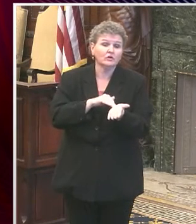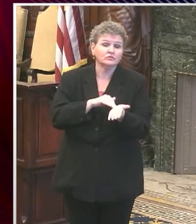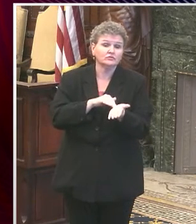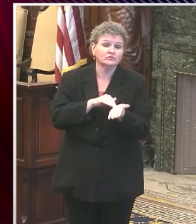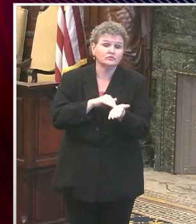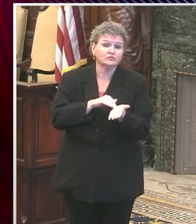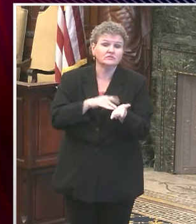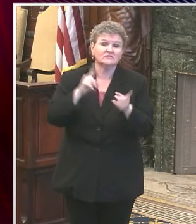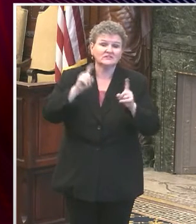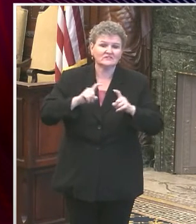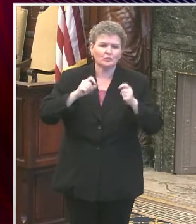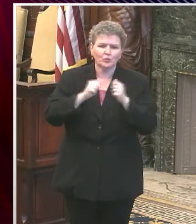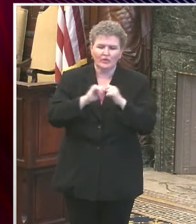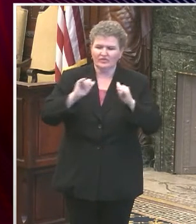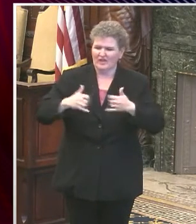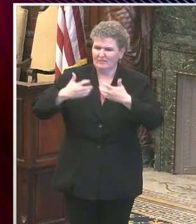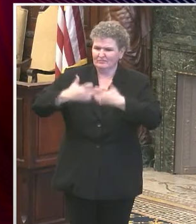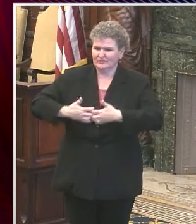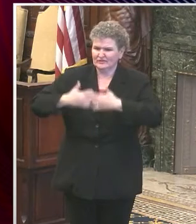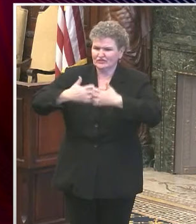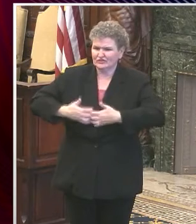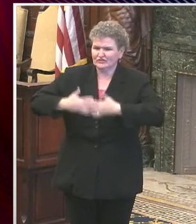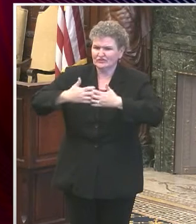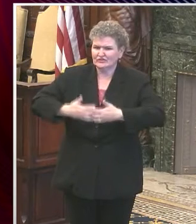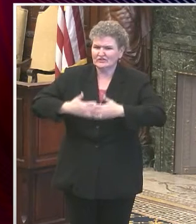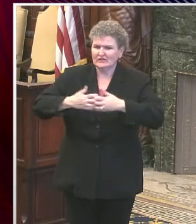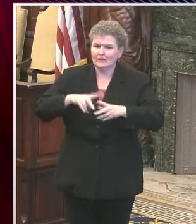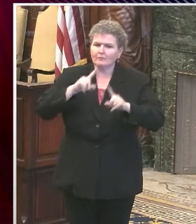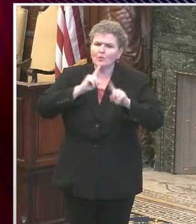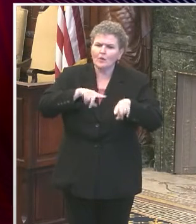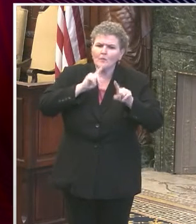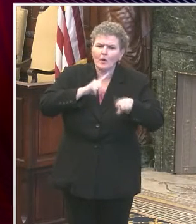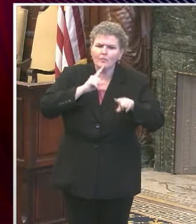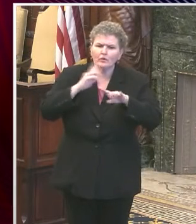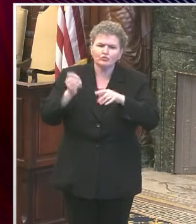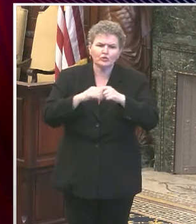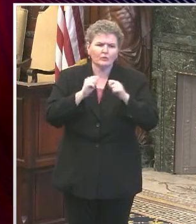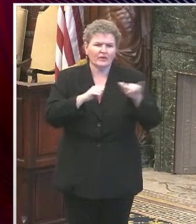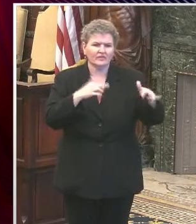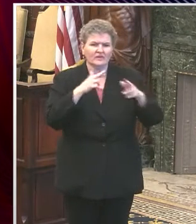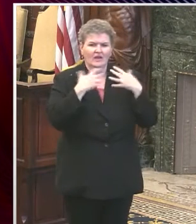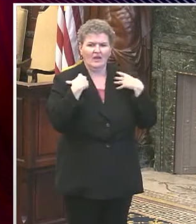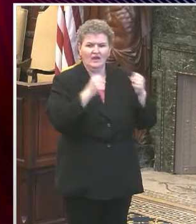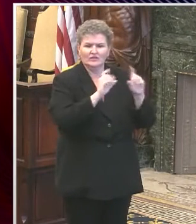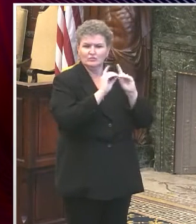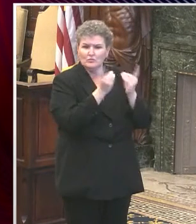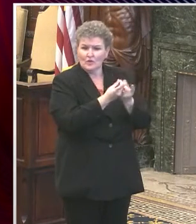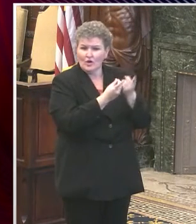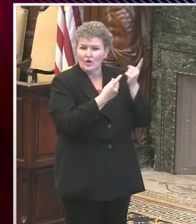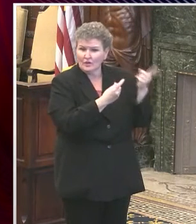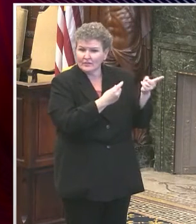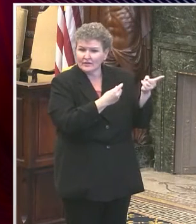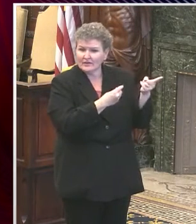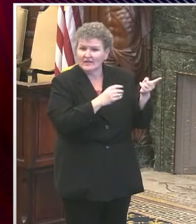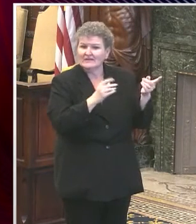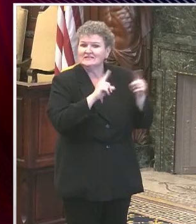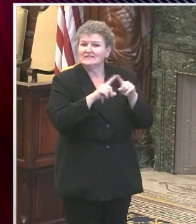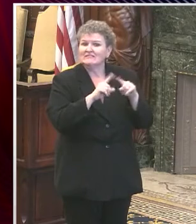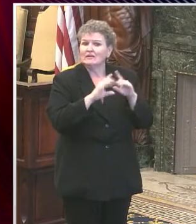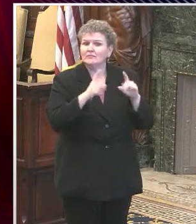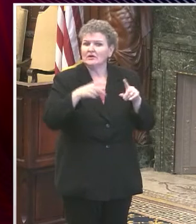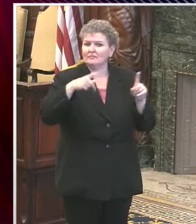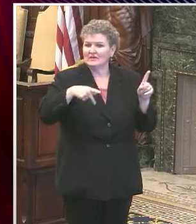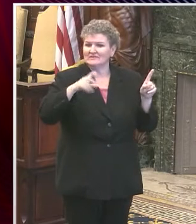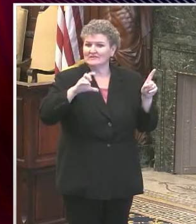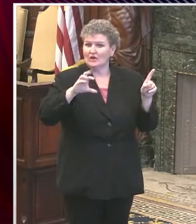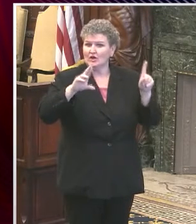test machine, they need to come up with a mechanism to report the results to the health department. We have ways to get results from the standard PCR tests from